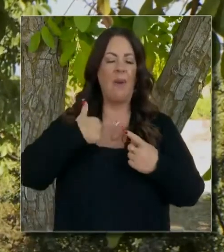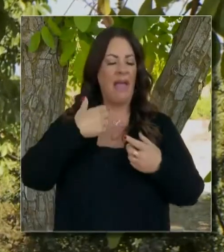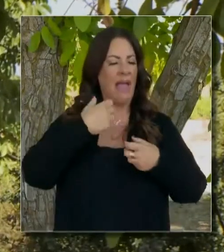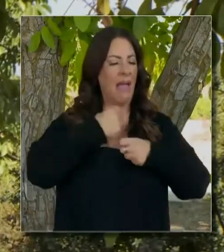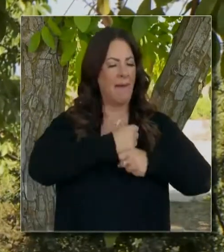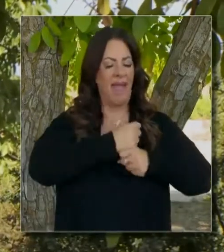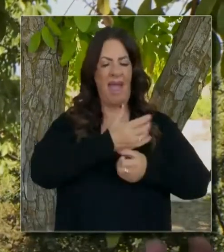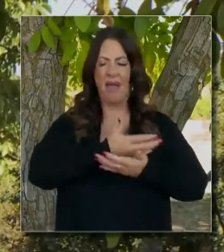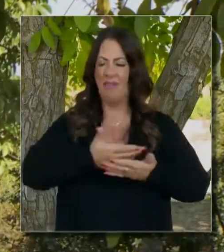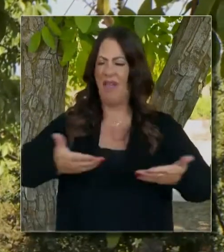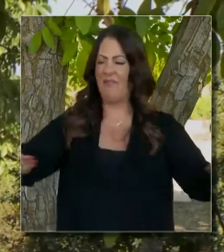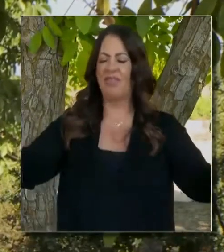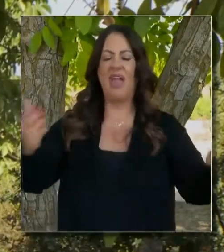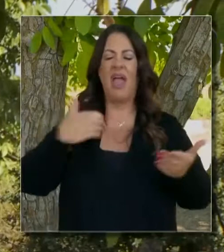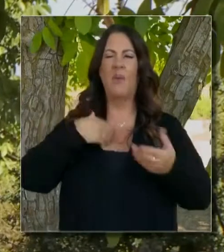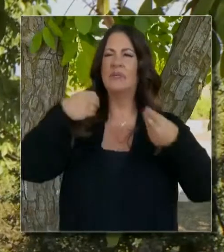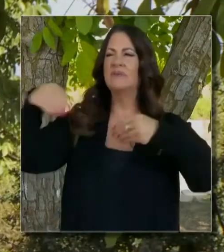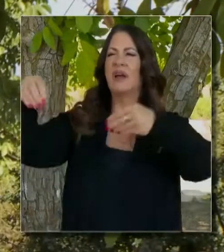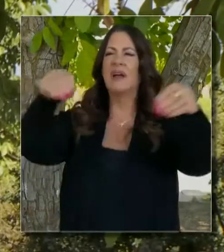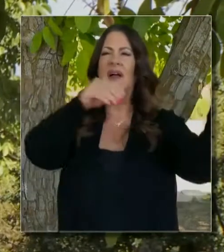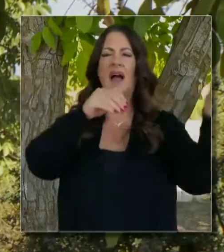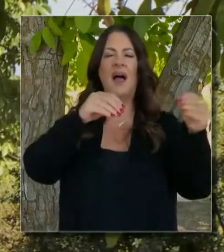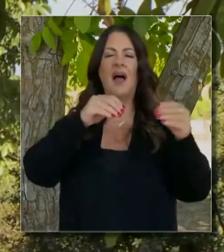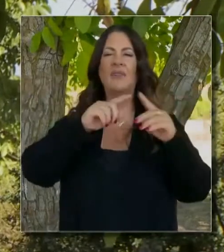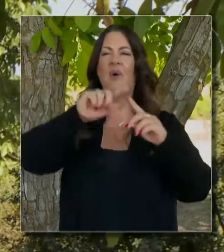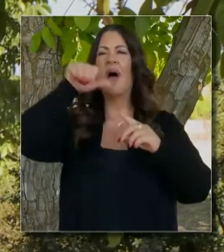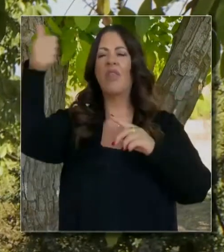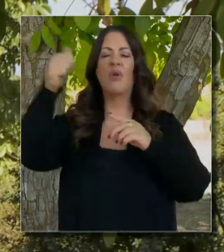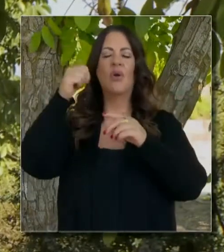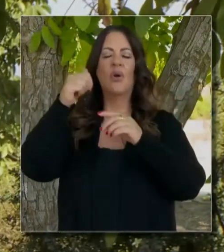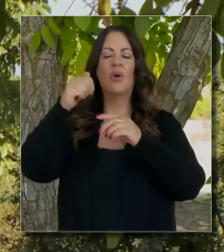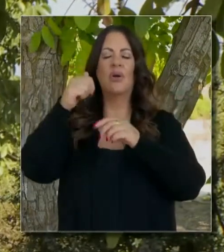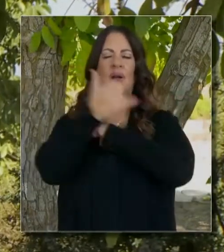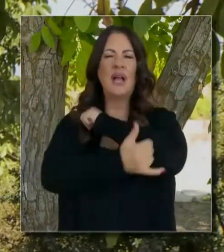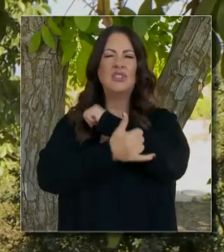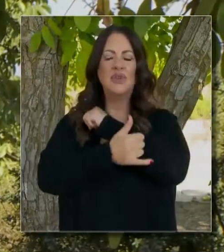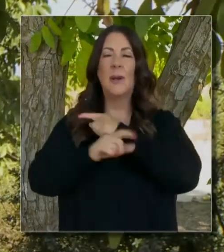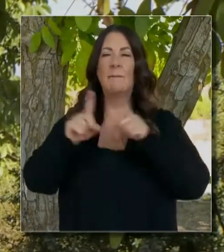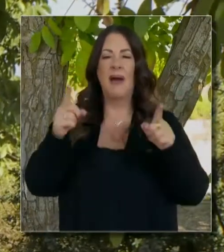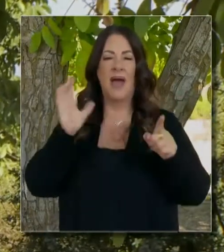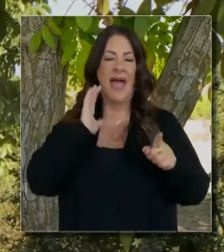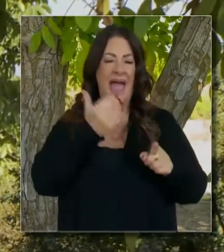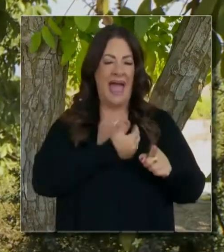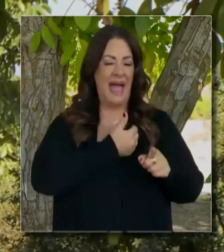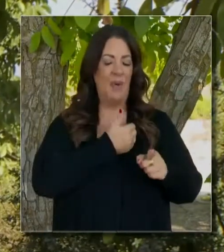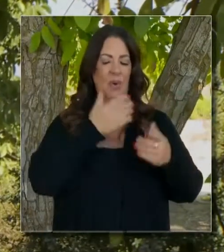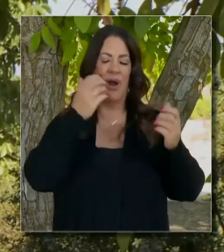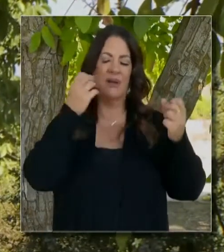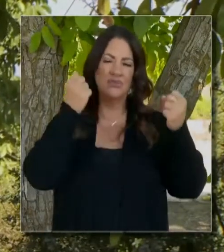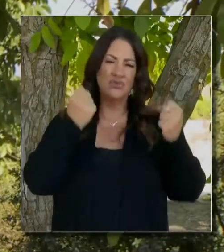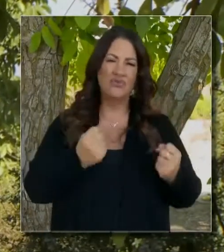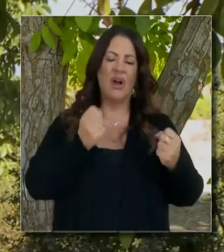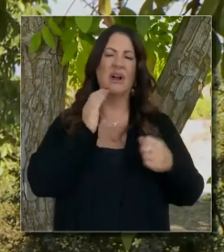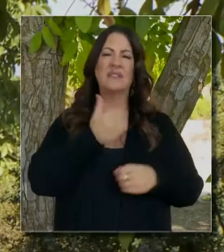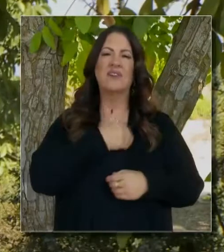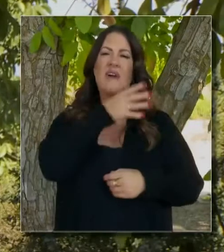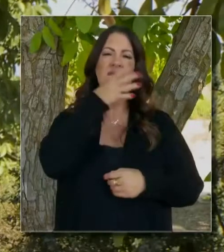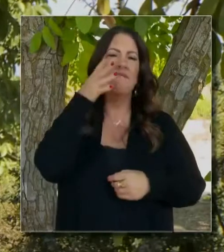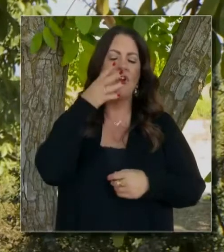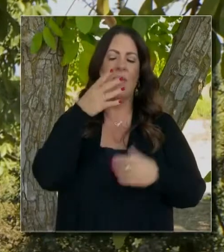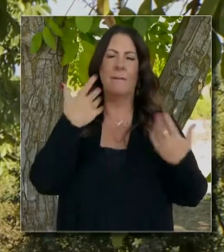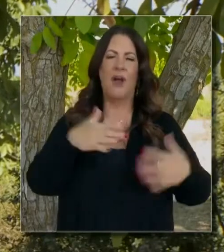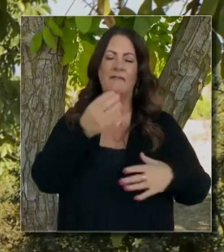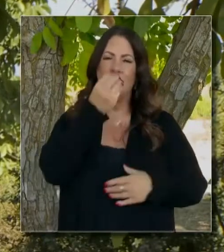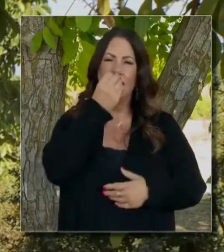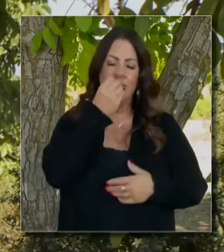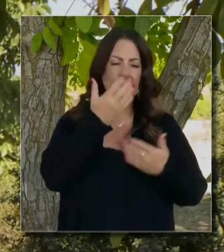entrepreneurial spirit. We talk about the fact that we're entertaining the world, but we're also feeding the world. It's part of the three-legged stool that makes